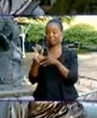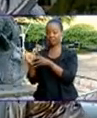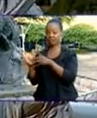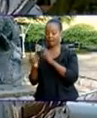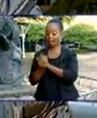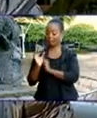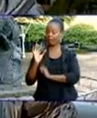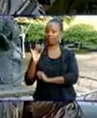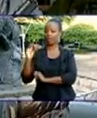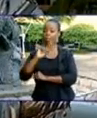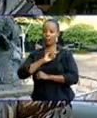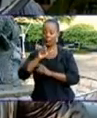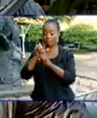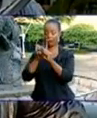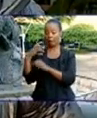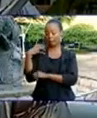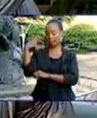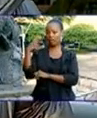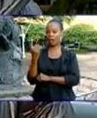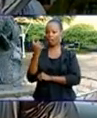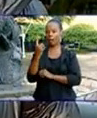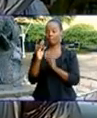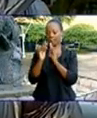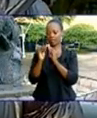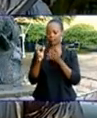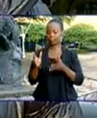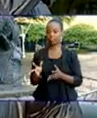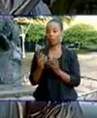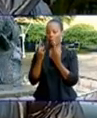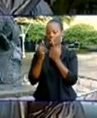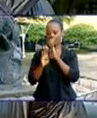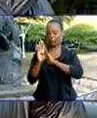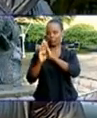daily basis. That's why the Minister has called this, and hopefully things will improve for them.